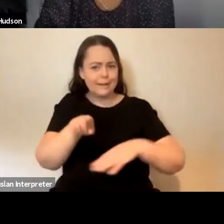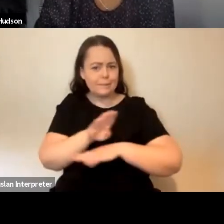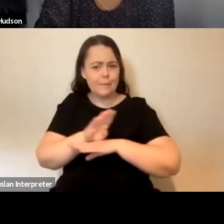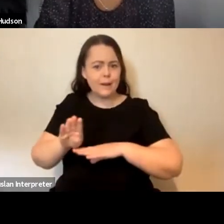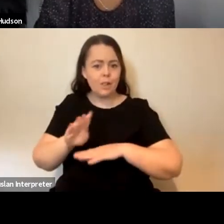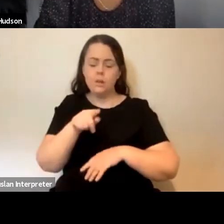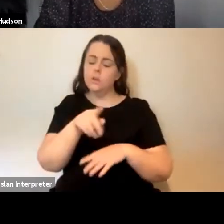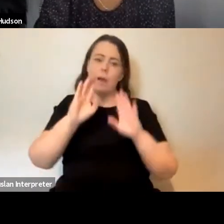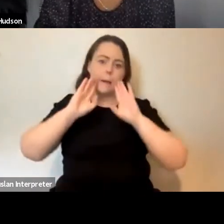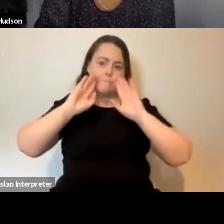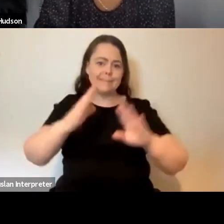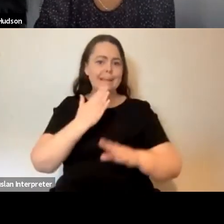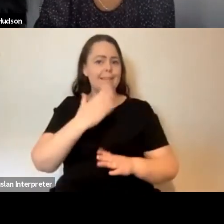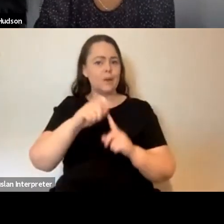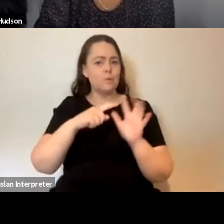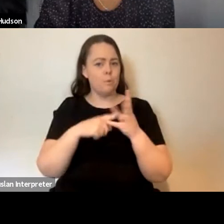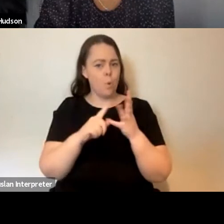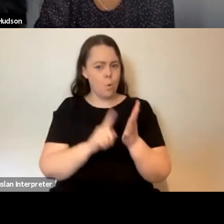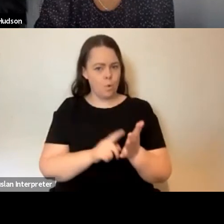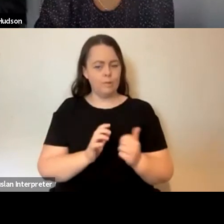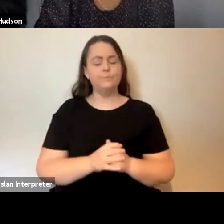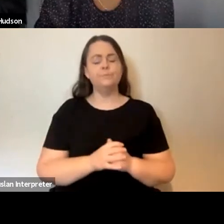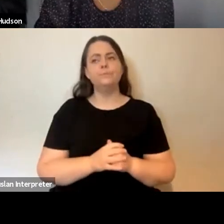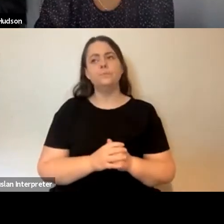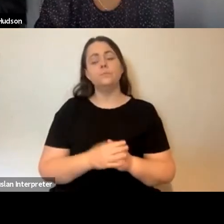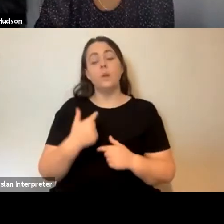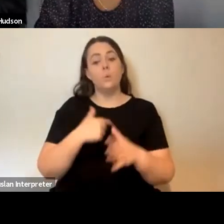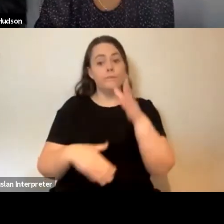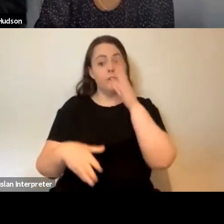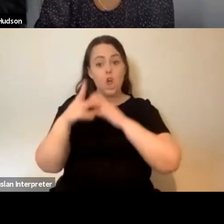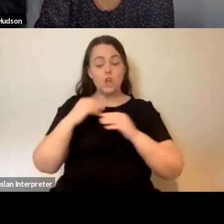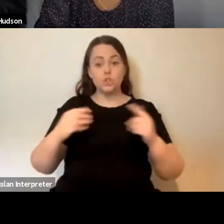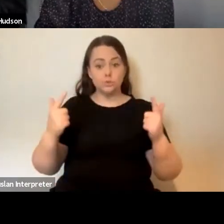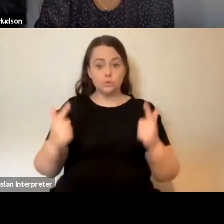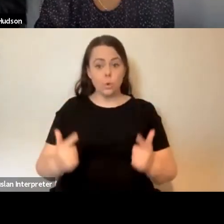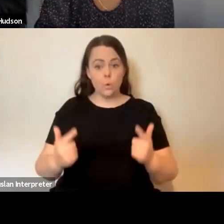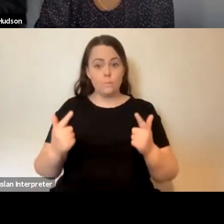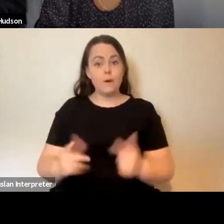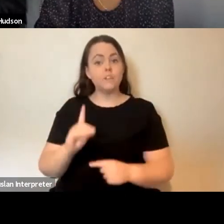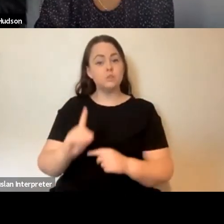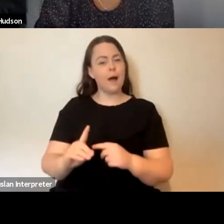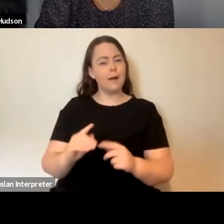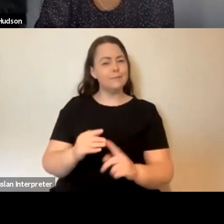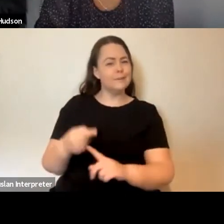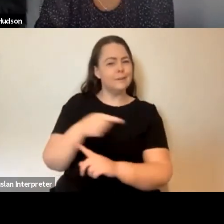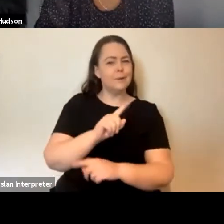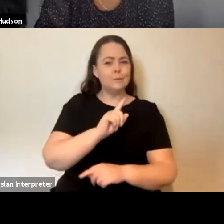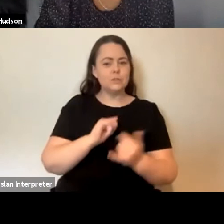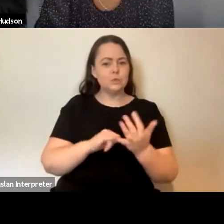amazing. What have we learned? We've learned so much, but again, I think it goes back to what Susie says about